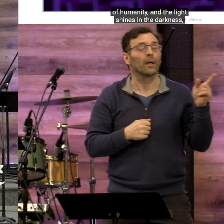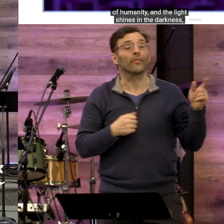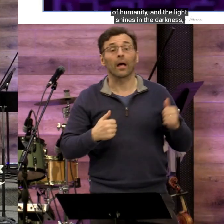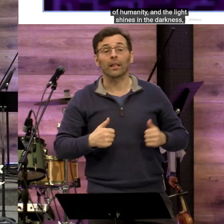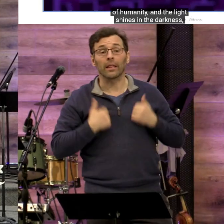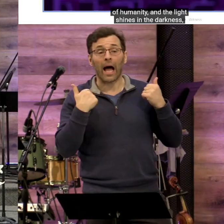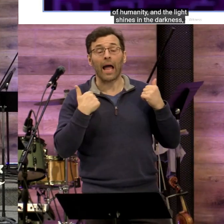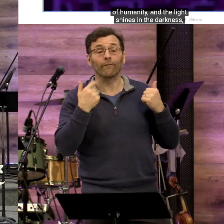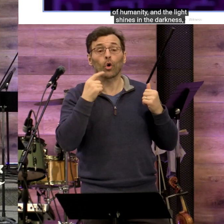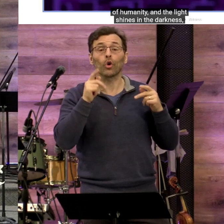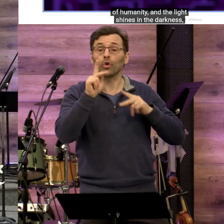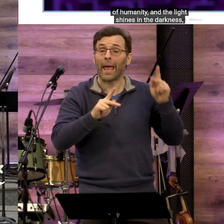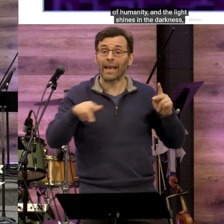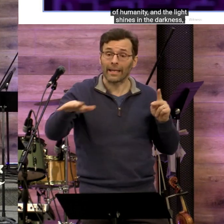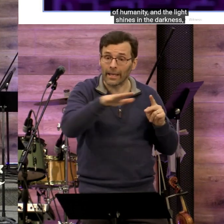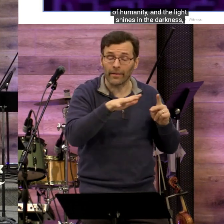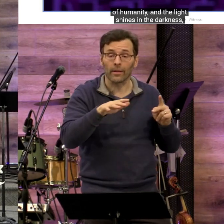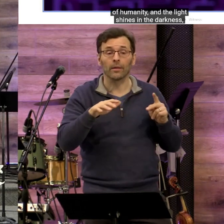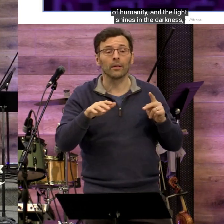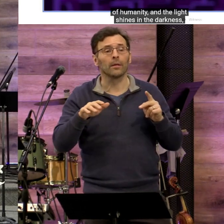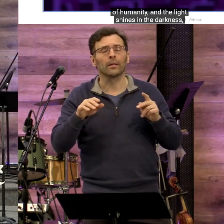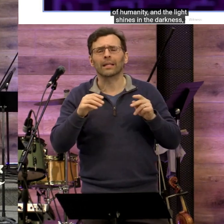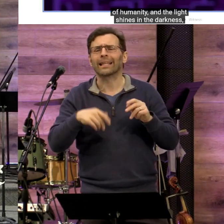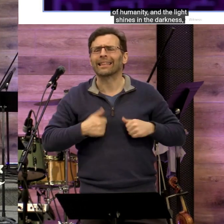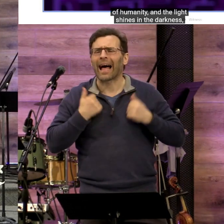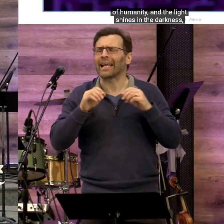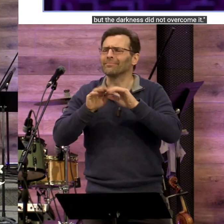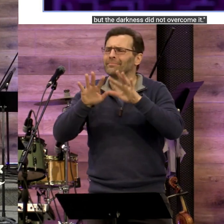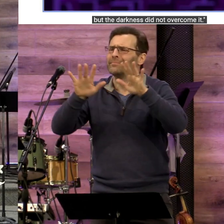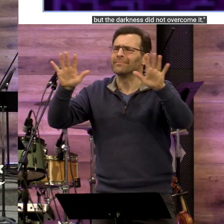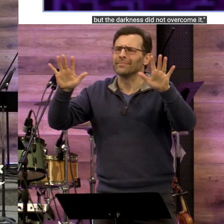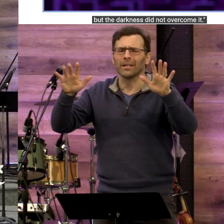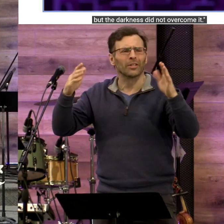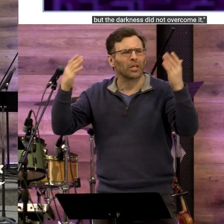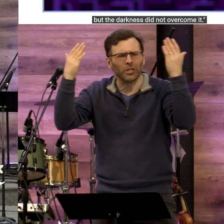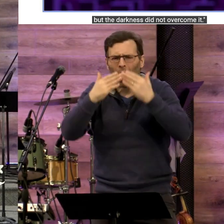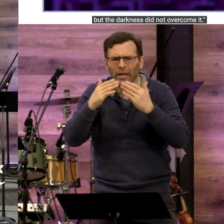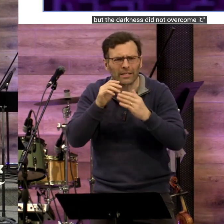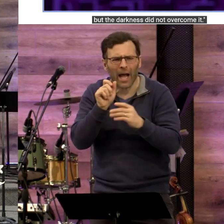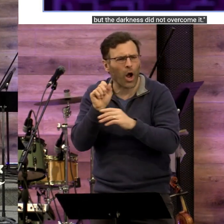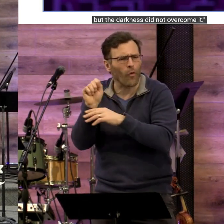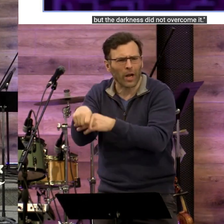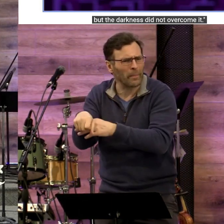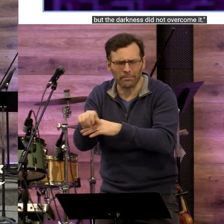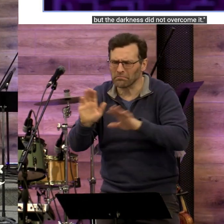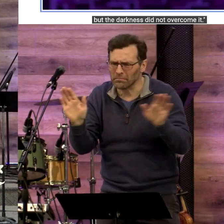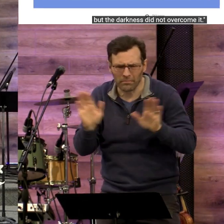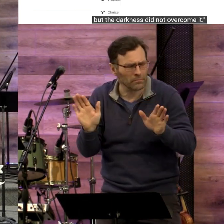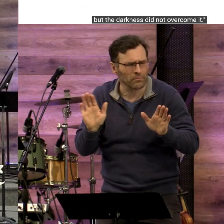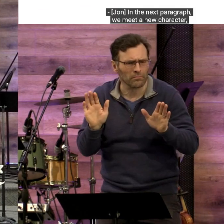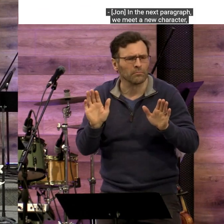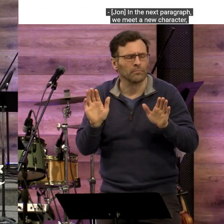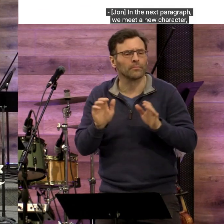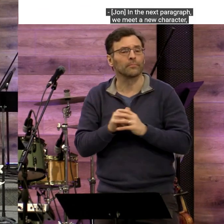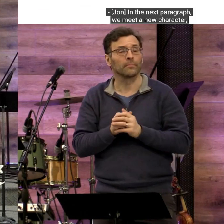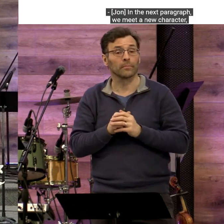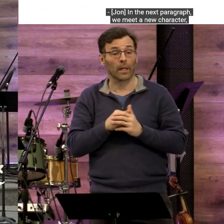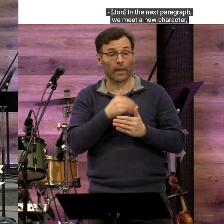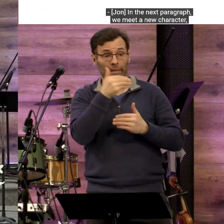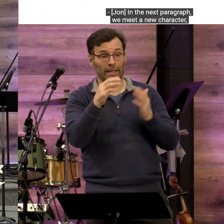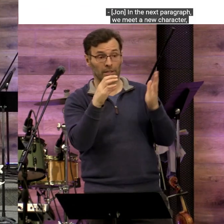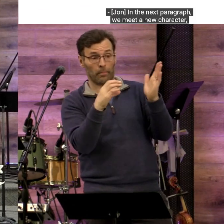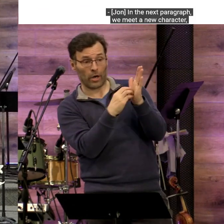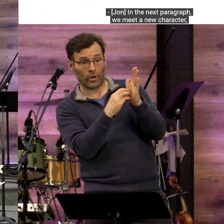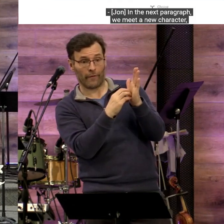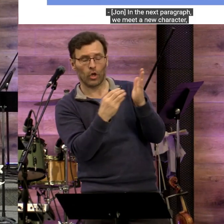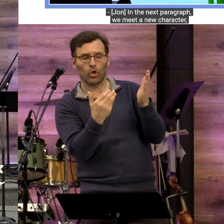light of humanity. And the light shines in the darkness, but the darkness did not overcome it. In the next paragraph, we meet a